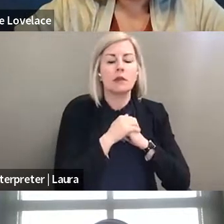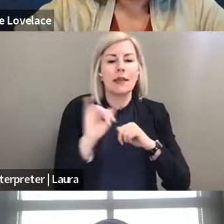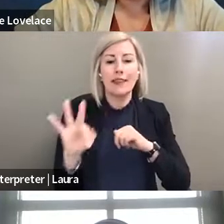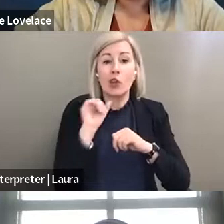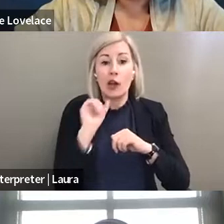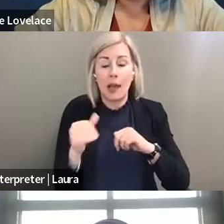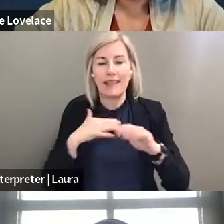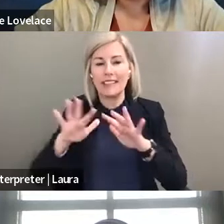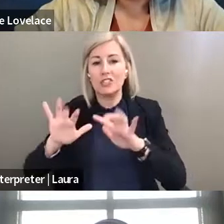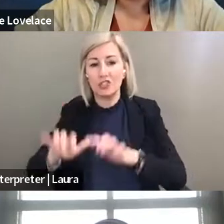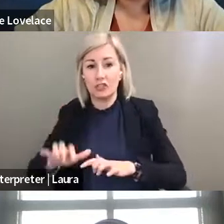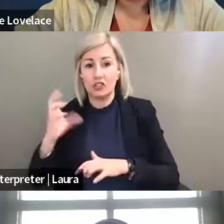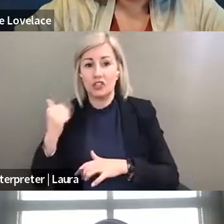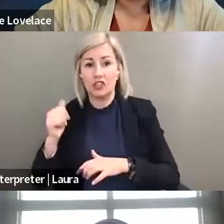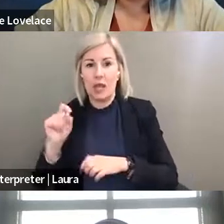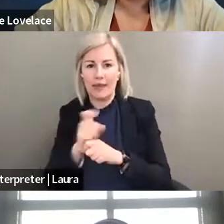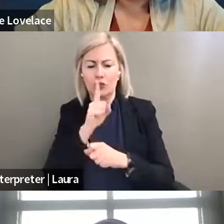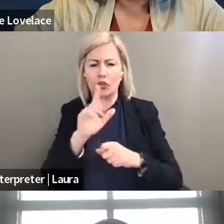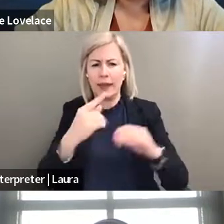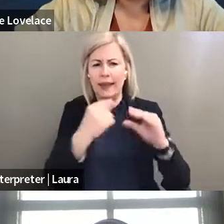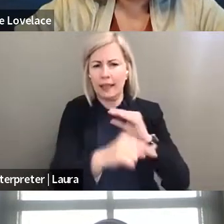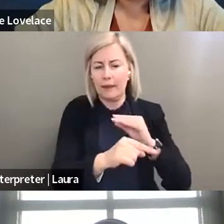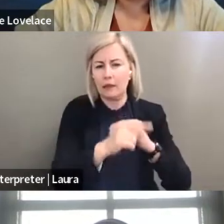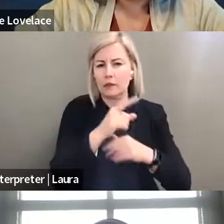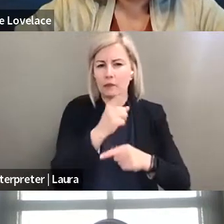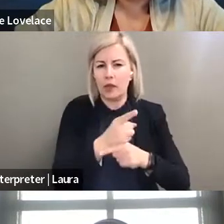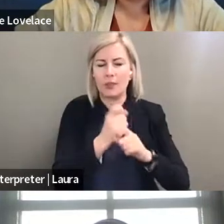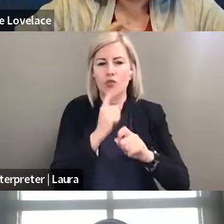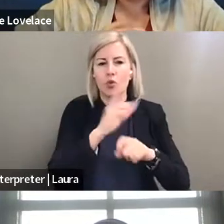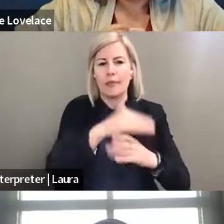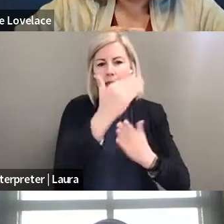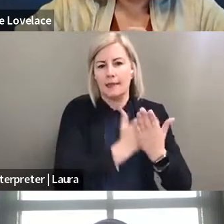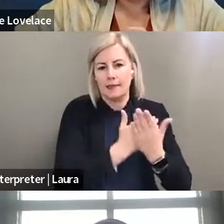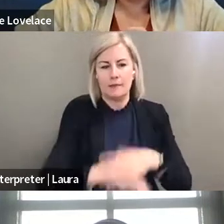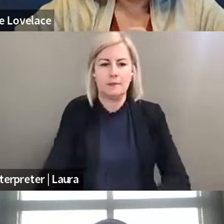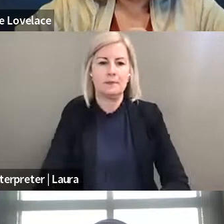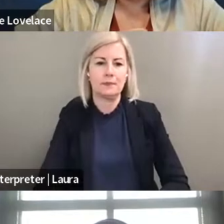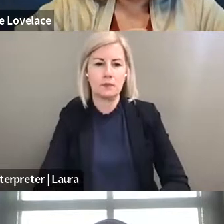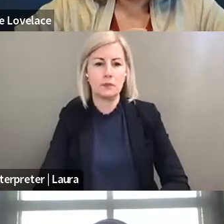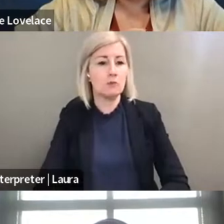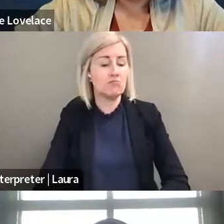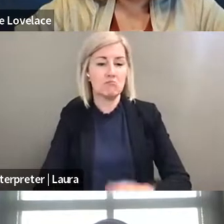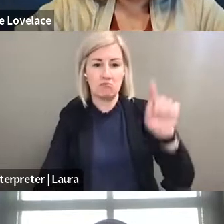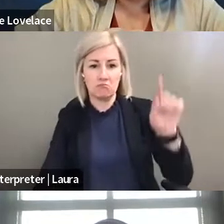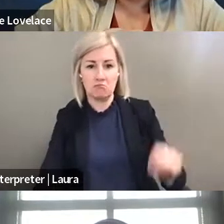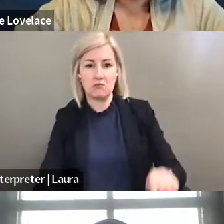something in the chat and we'll make sure with your email, and we'll make sure that you are on the list. Those are also